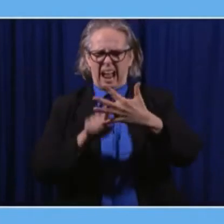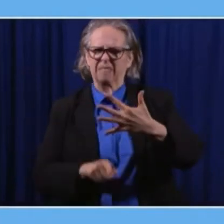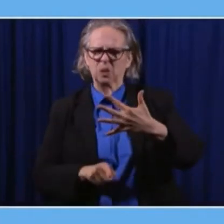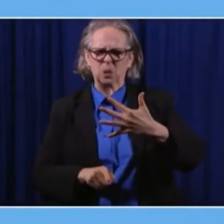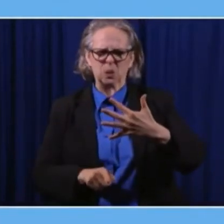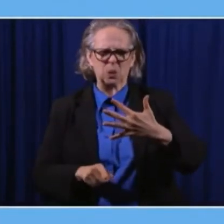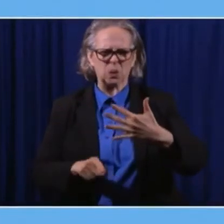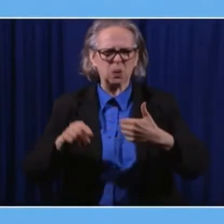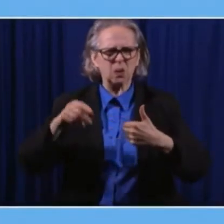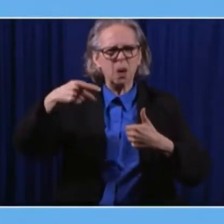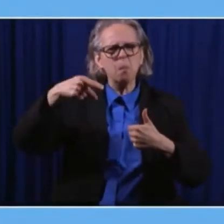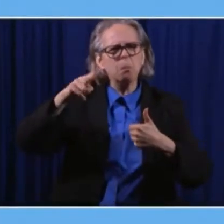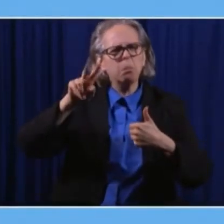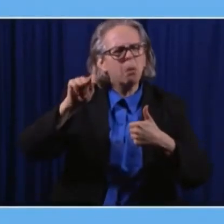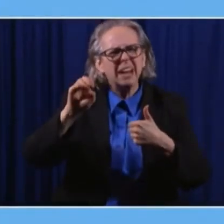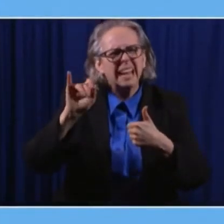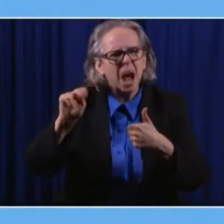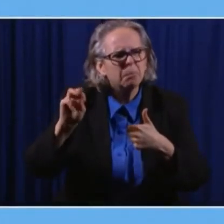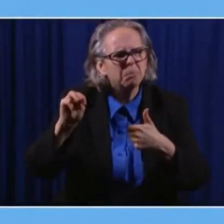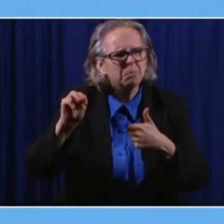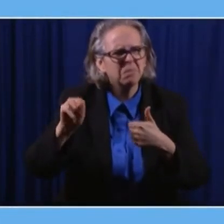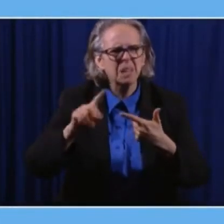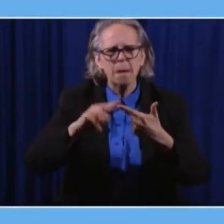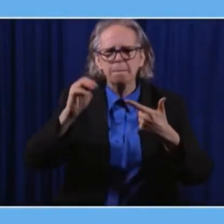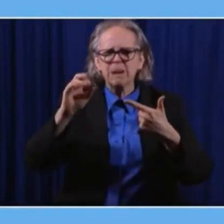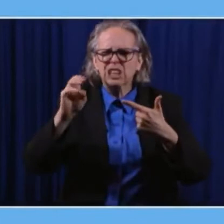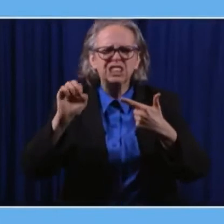Putnam, Mercer, Allen, Lake, Auglaize,